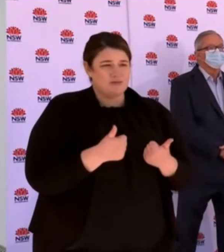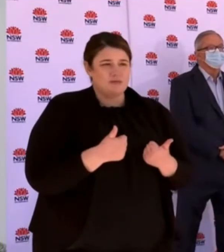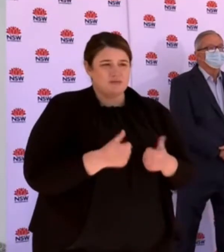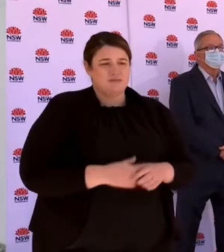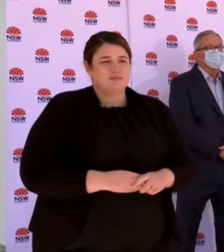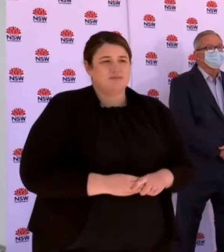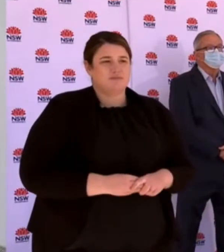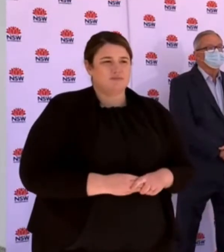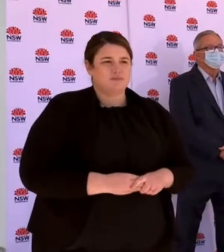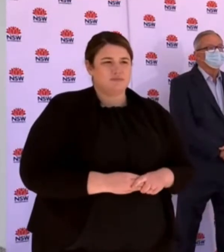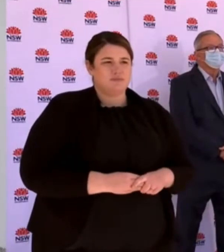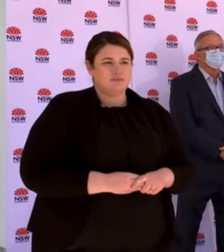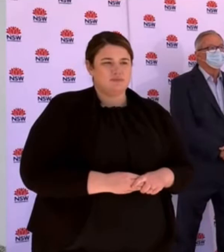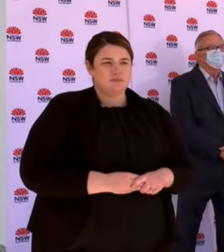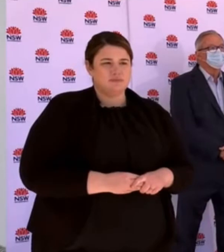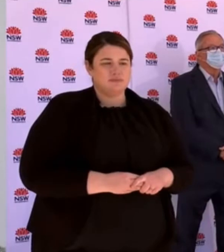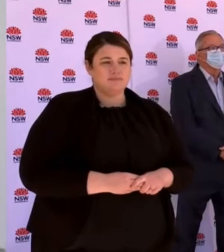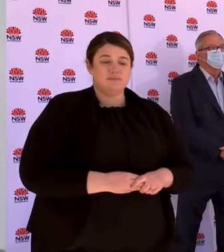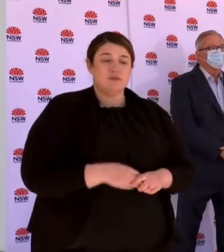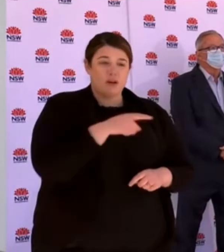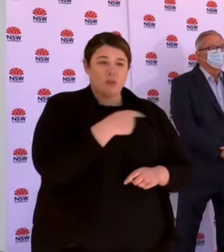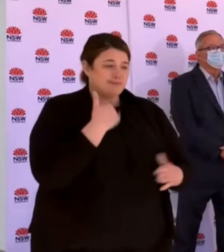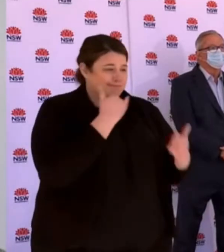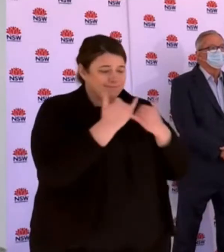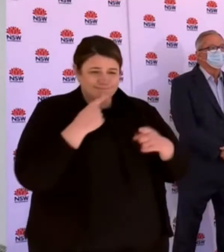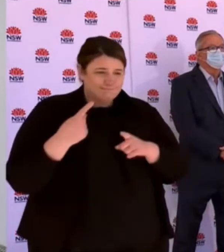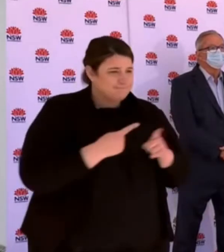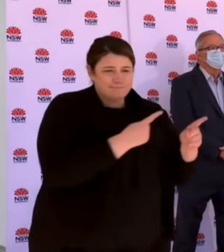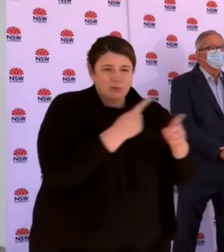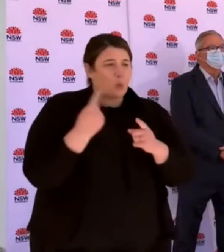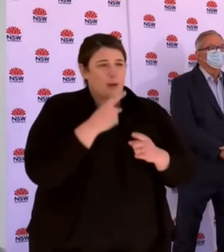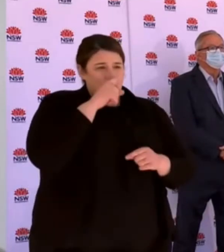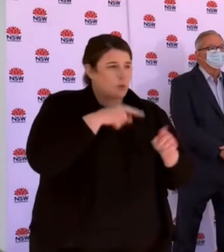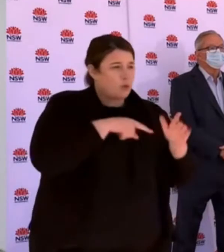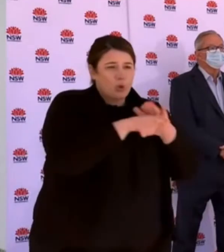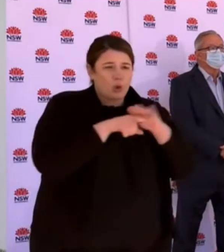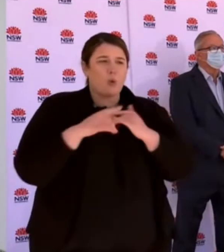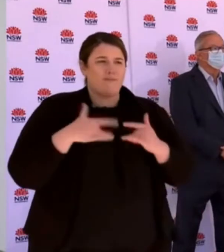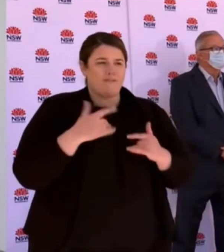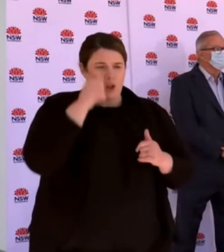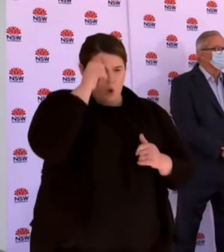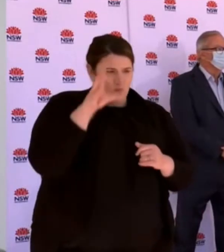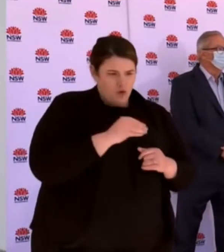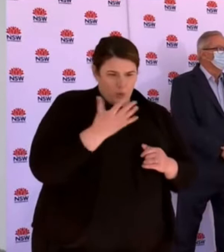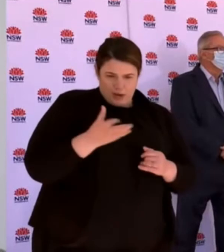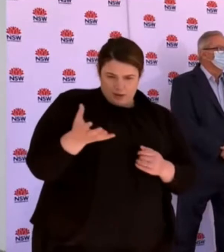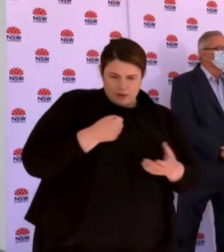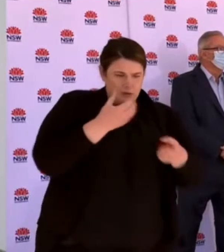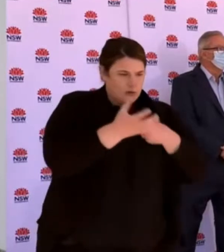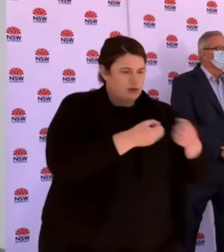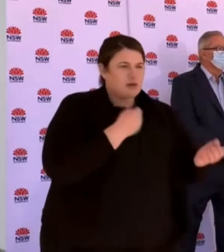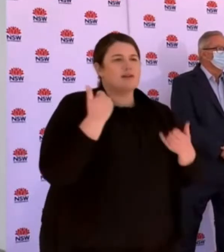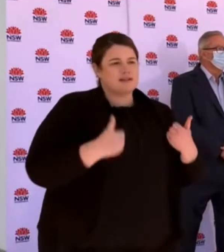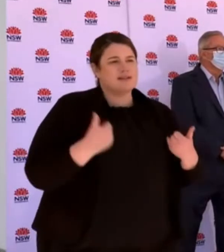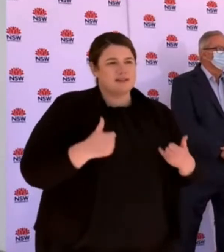cases, and we certainly feel through our contact tracing that we're not at this stage missing any chains of community